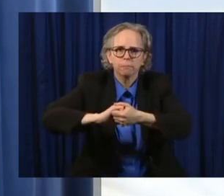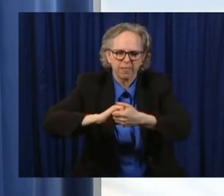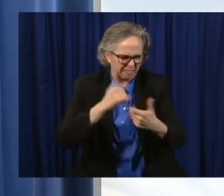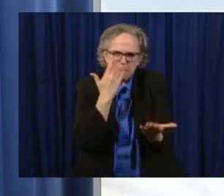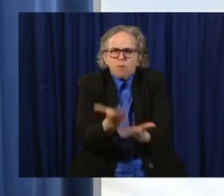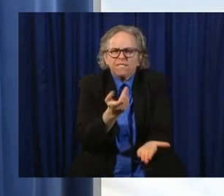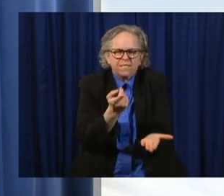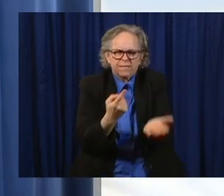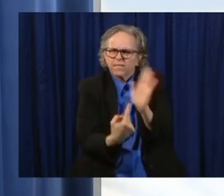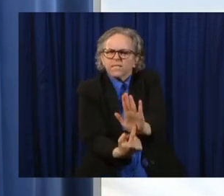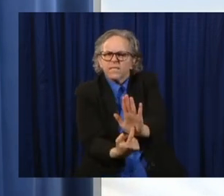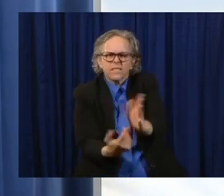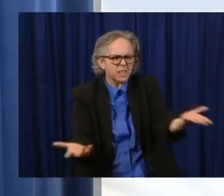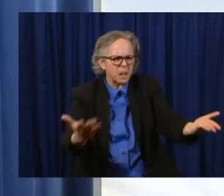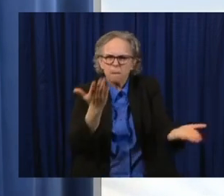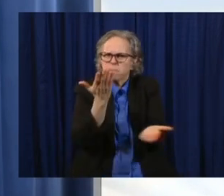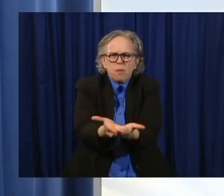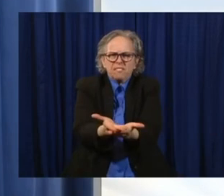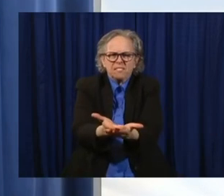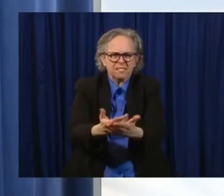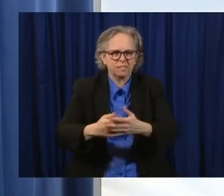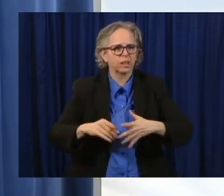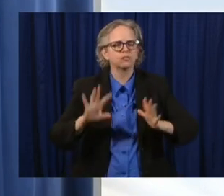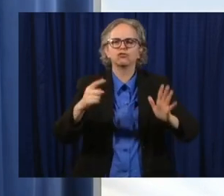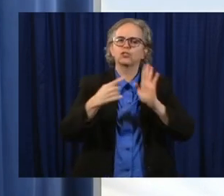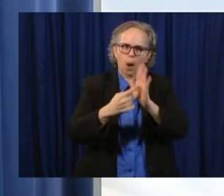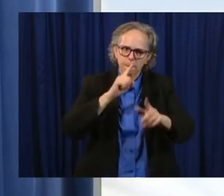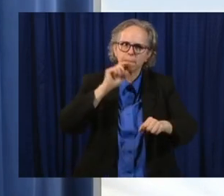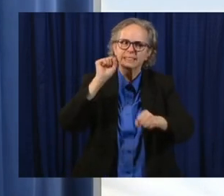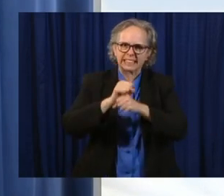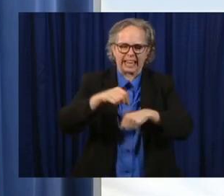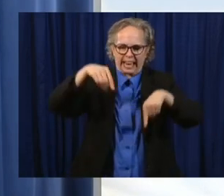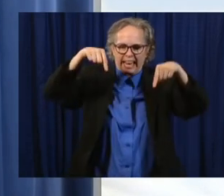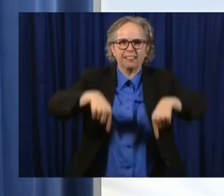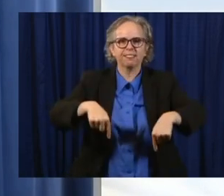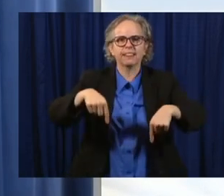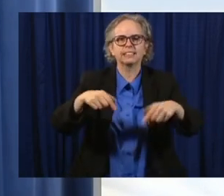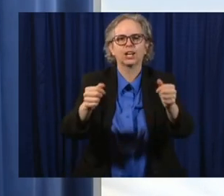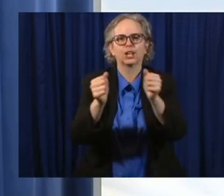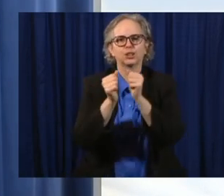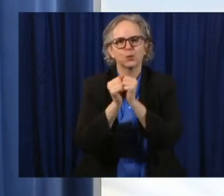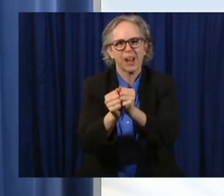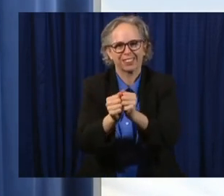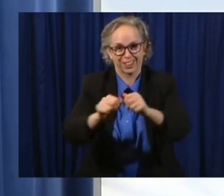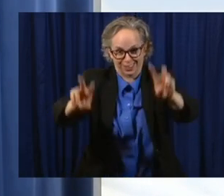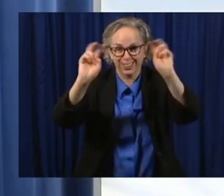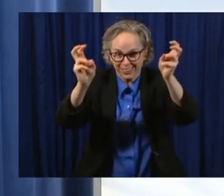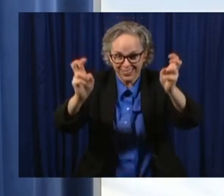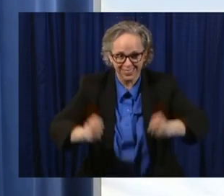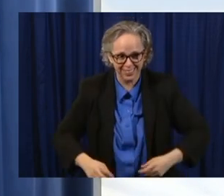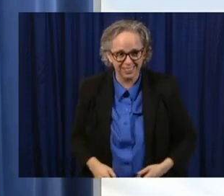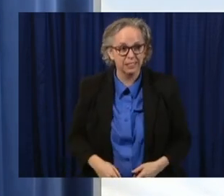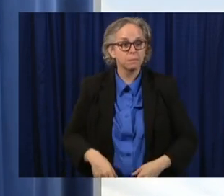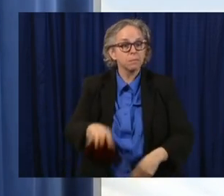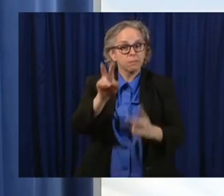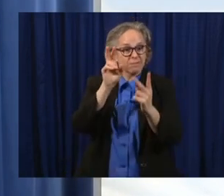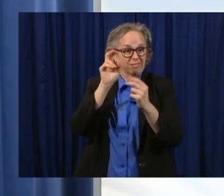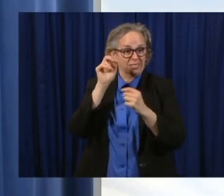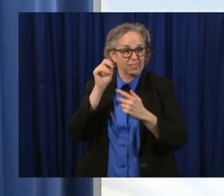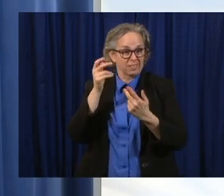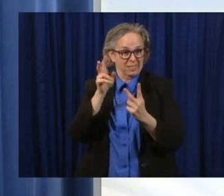only increase our capacity to test by the end of May, but they will provide us with a stable supply